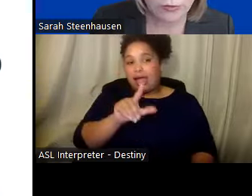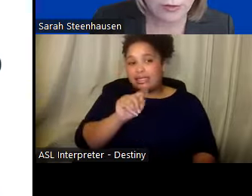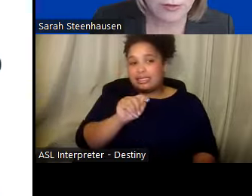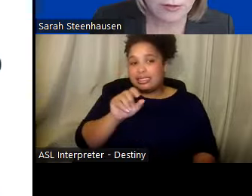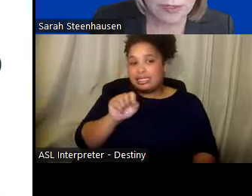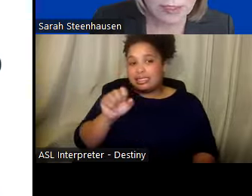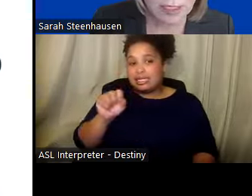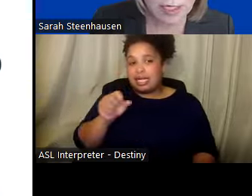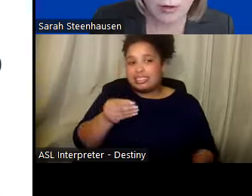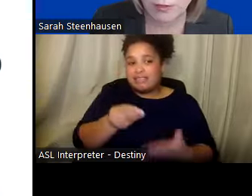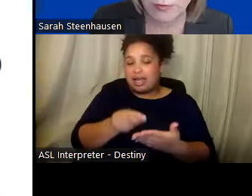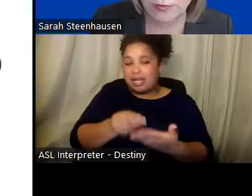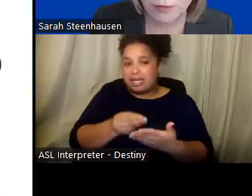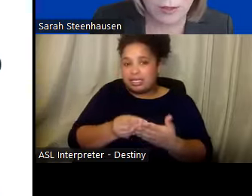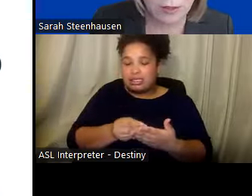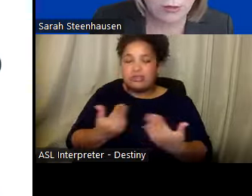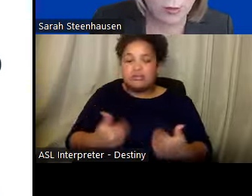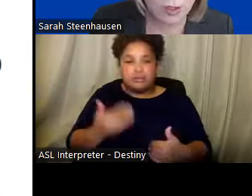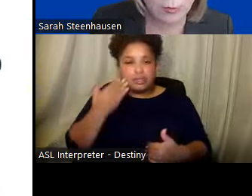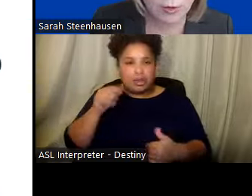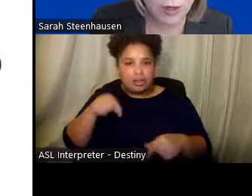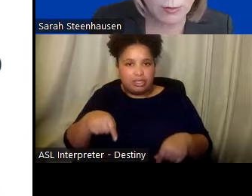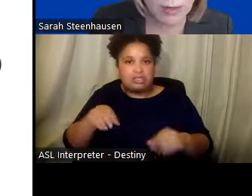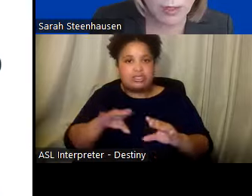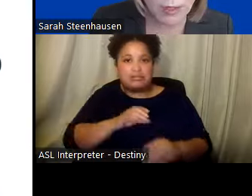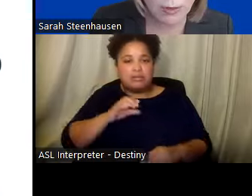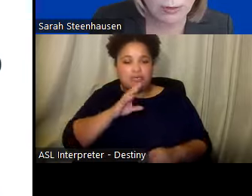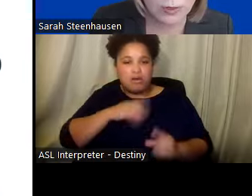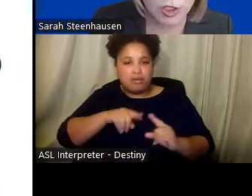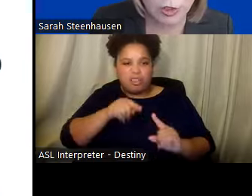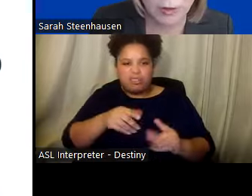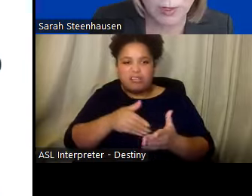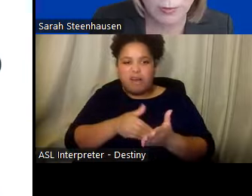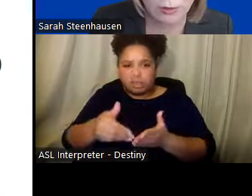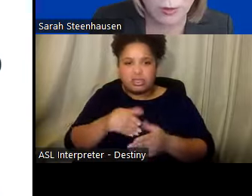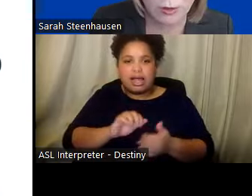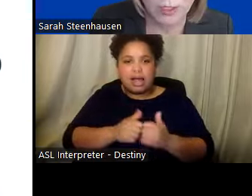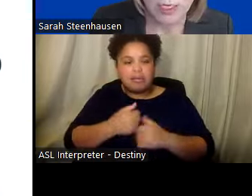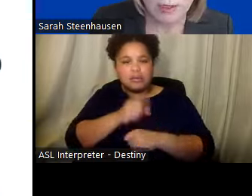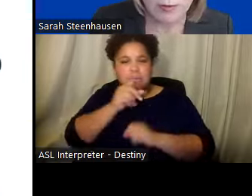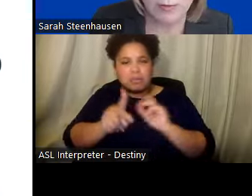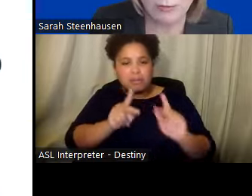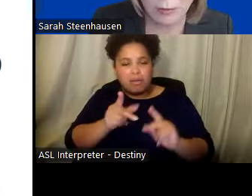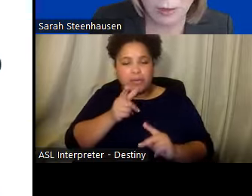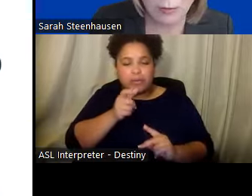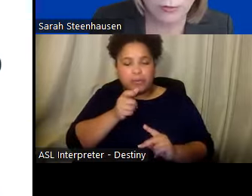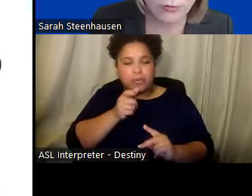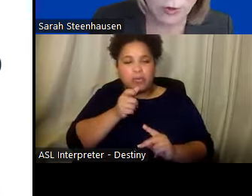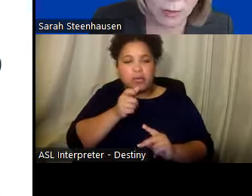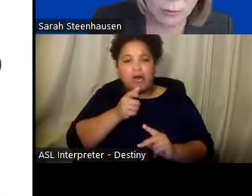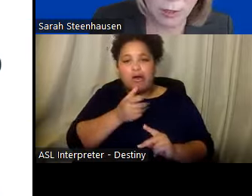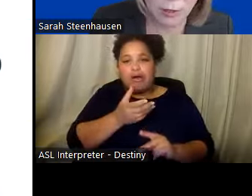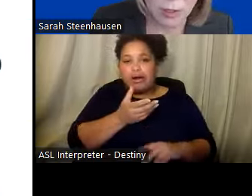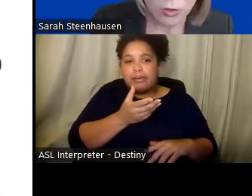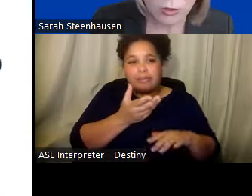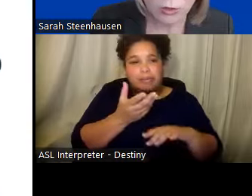know certainly that this is an area that this committee has spoken up a lot about, and how to ensure that people who are in the missing middle or the